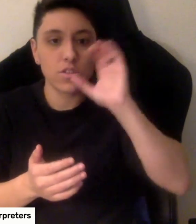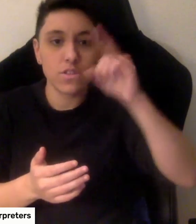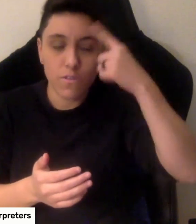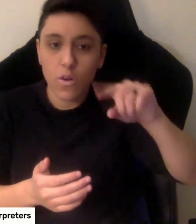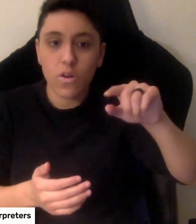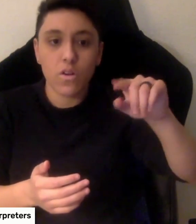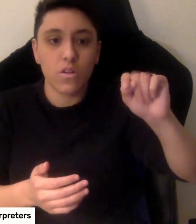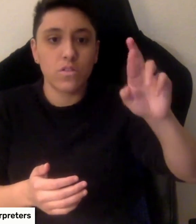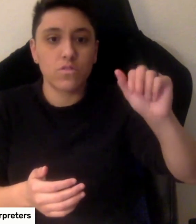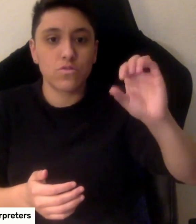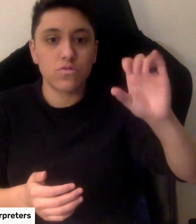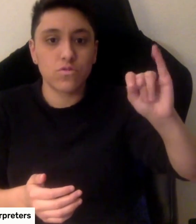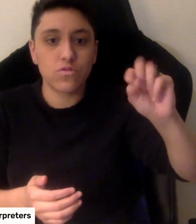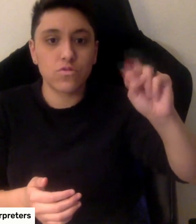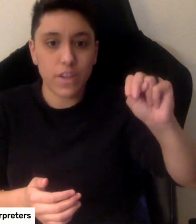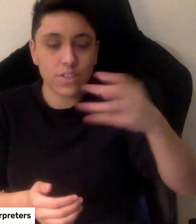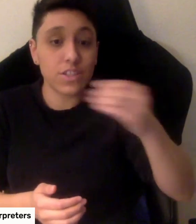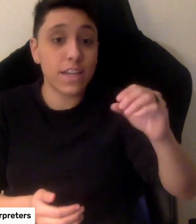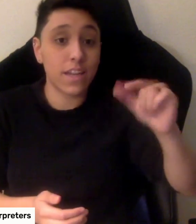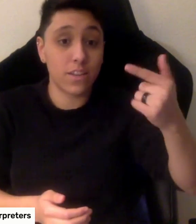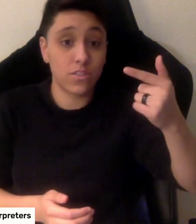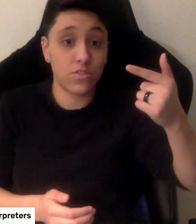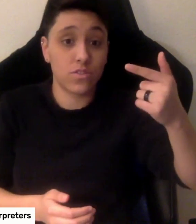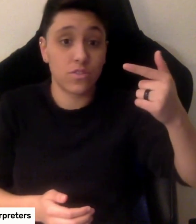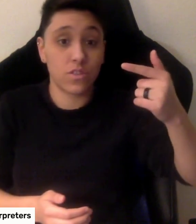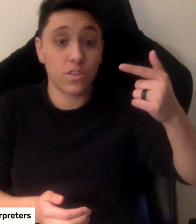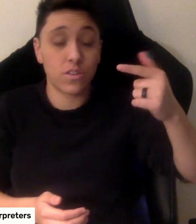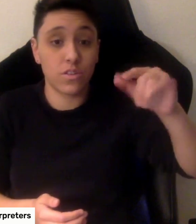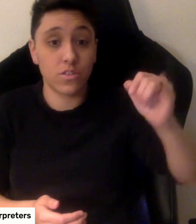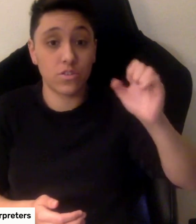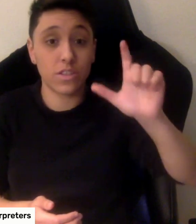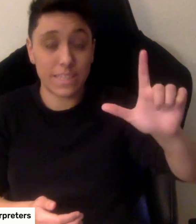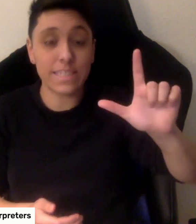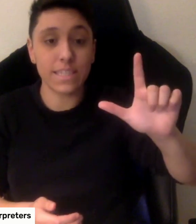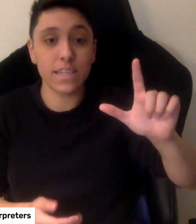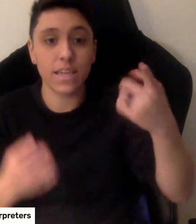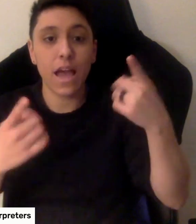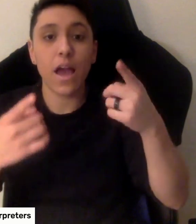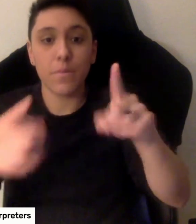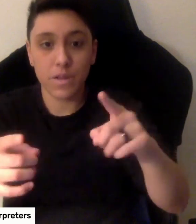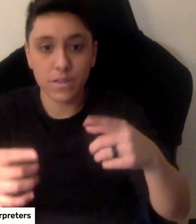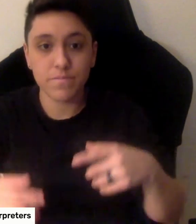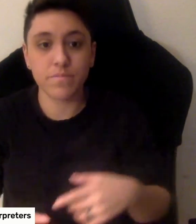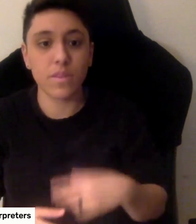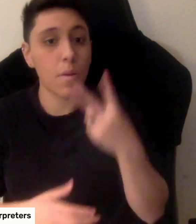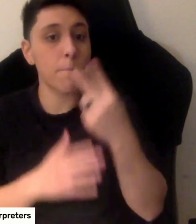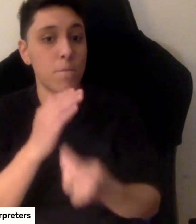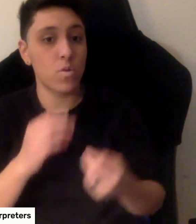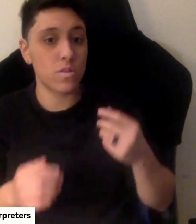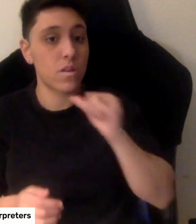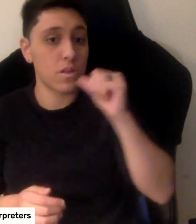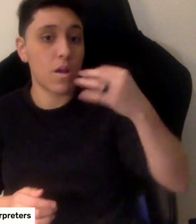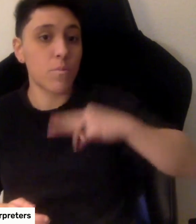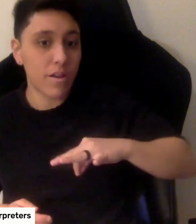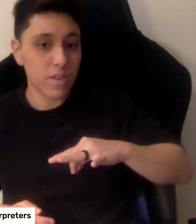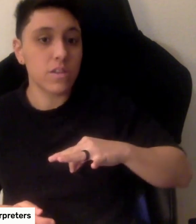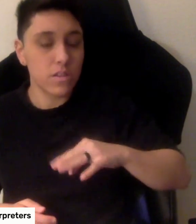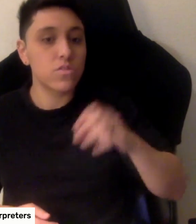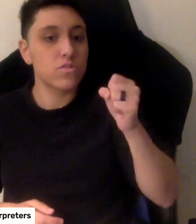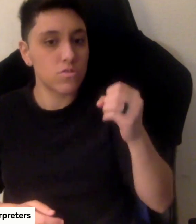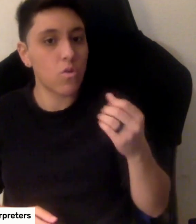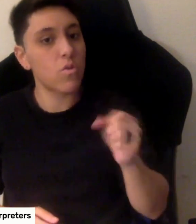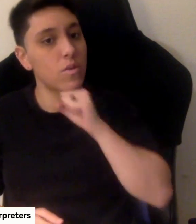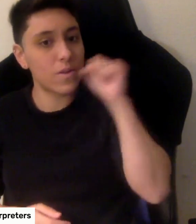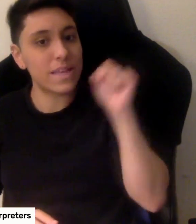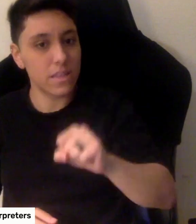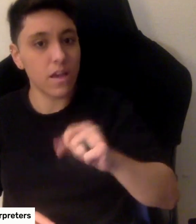things happening. Like our pages, join our mailing lists. Of course, we're both nonprofit organizations, so we love your donations.